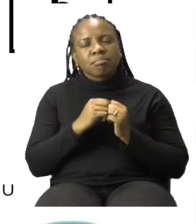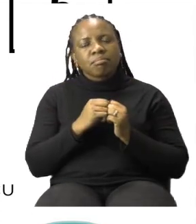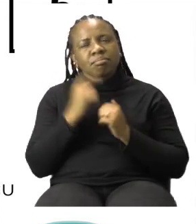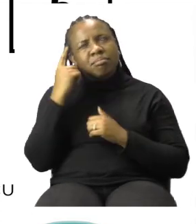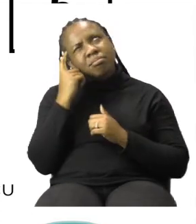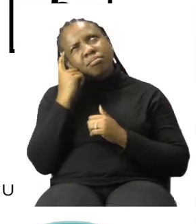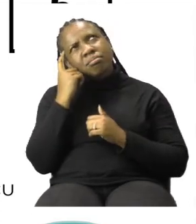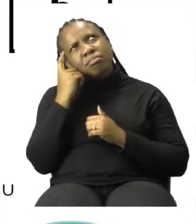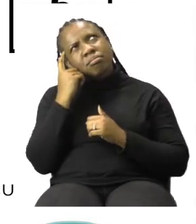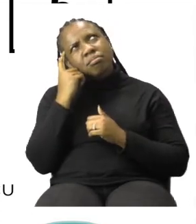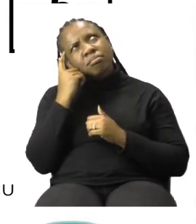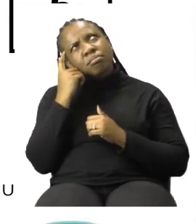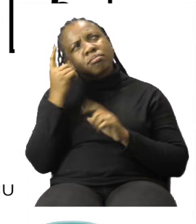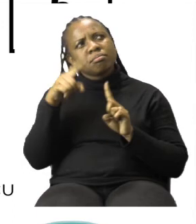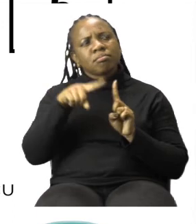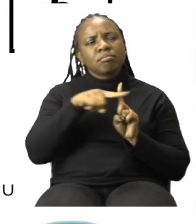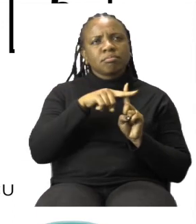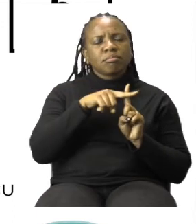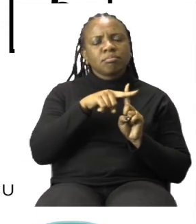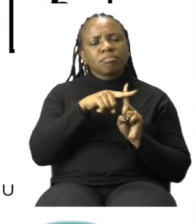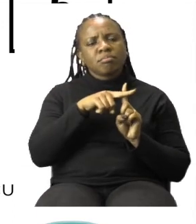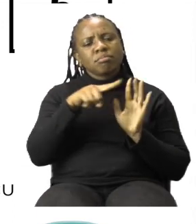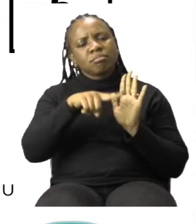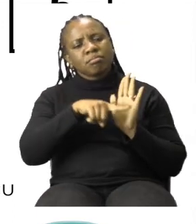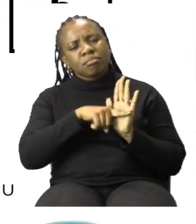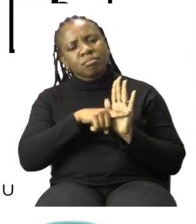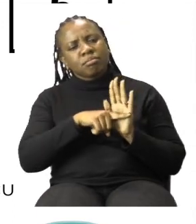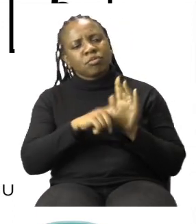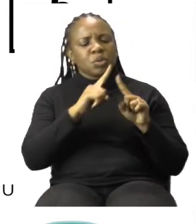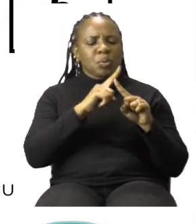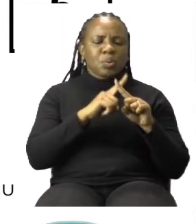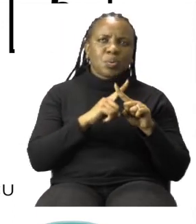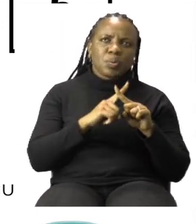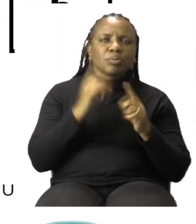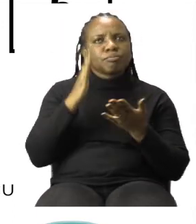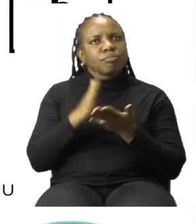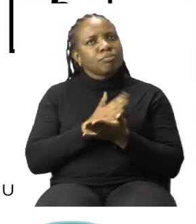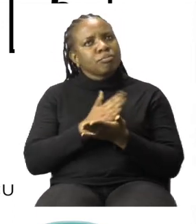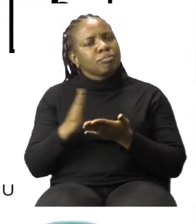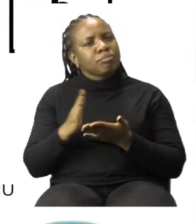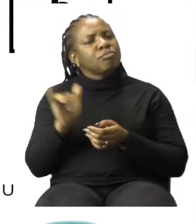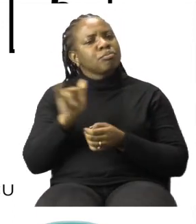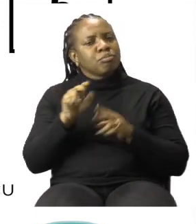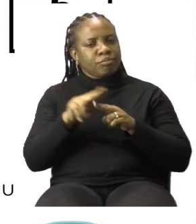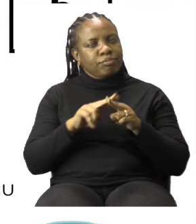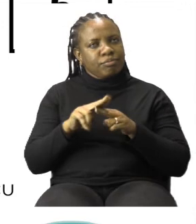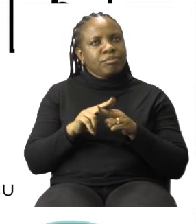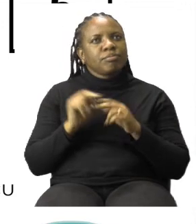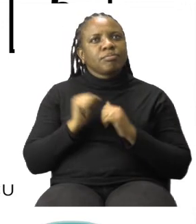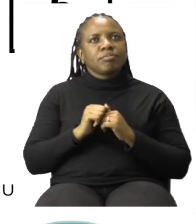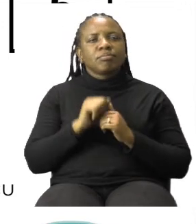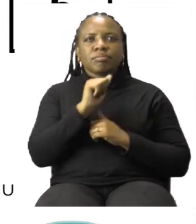adding, subtracting, multiplying, or sharing. Number A